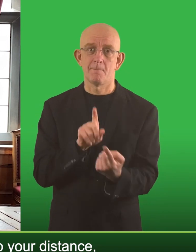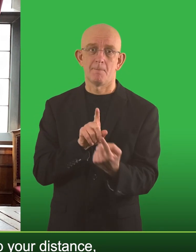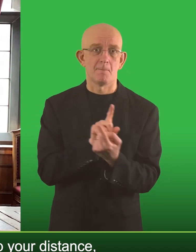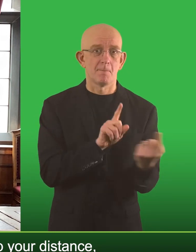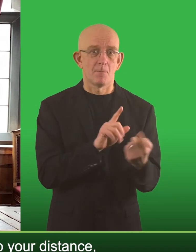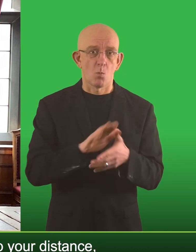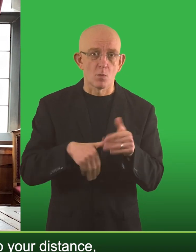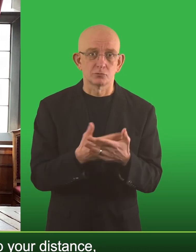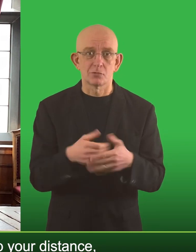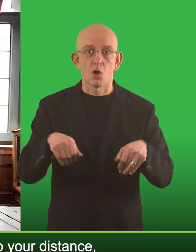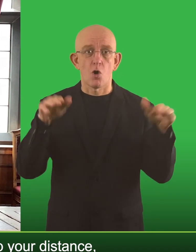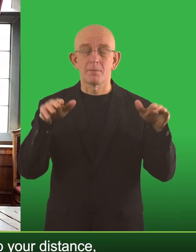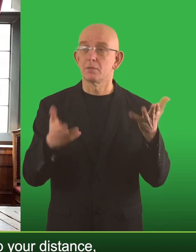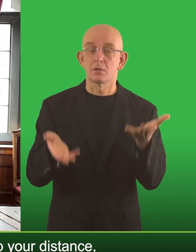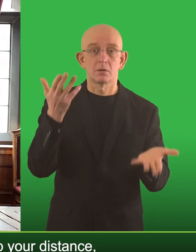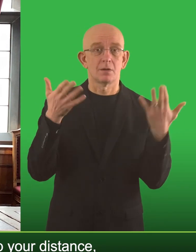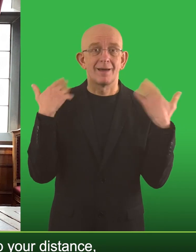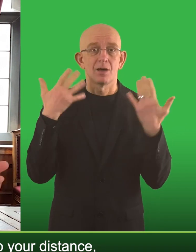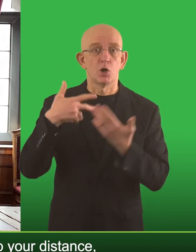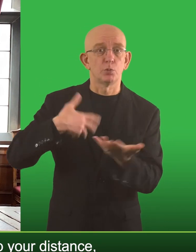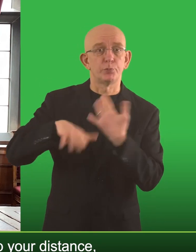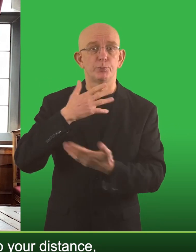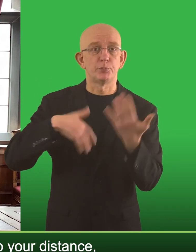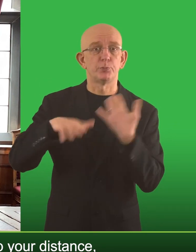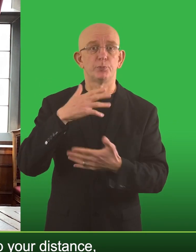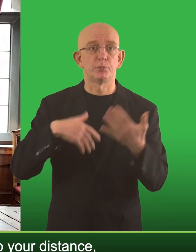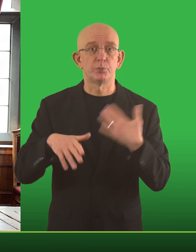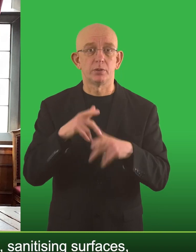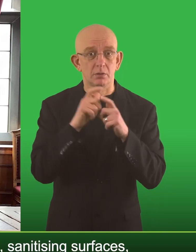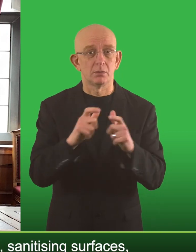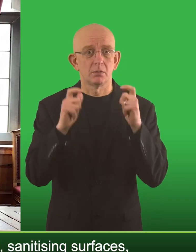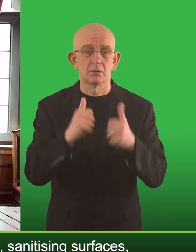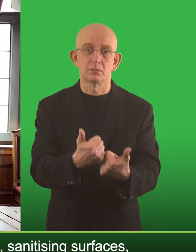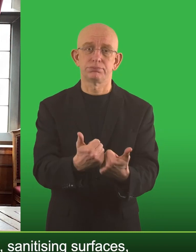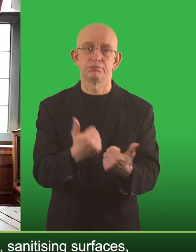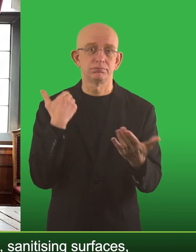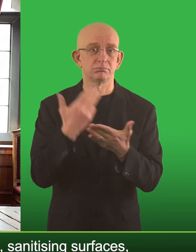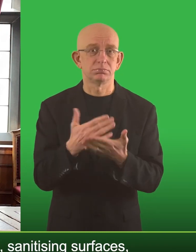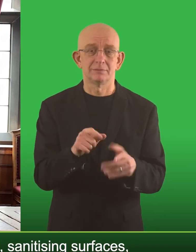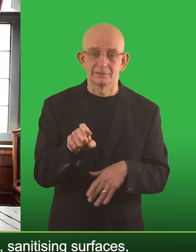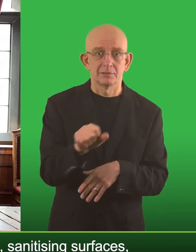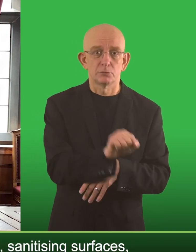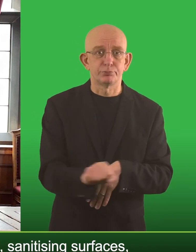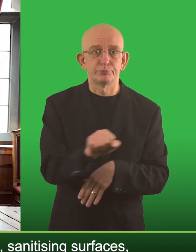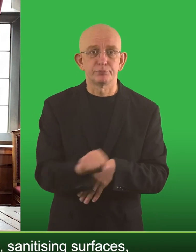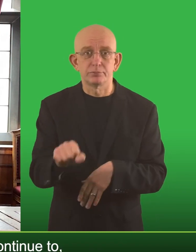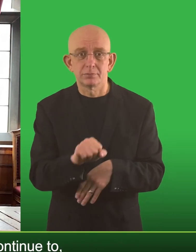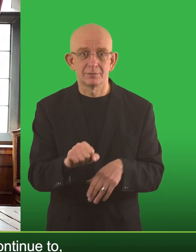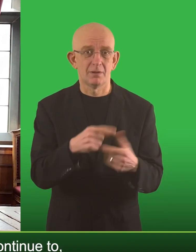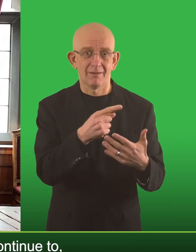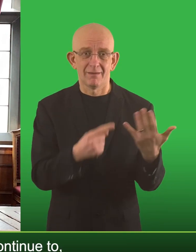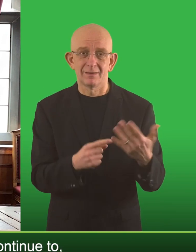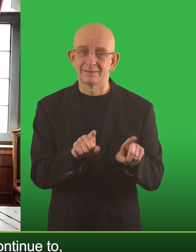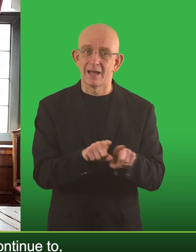your distance, wash your hands, open the windows, get ventilation in, wearing masks has always worked, sanitising surfaces, all